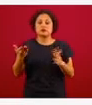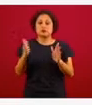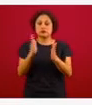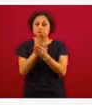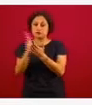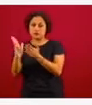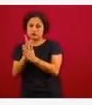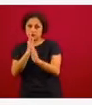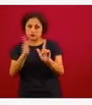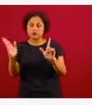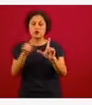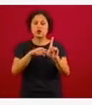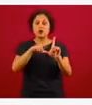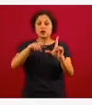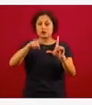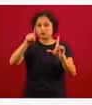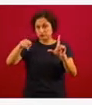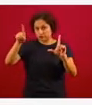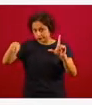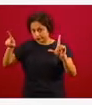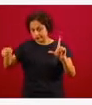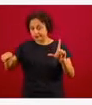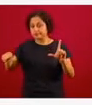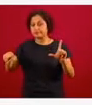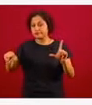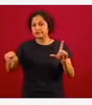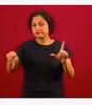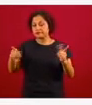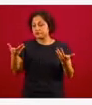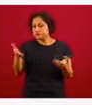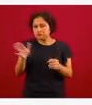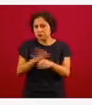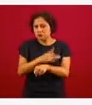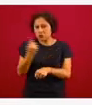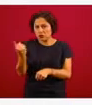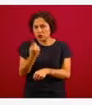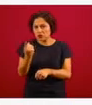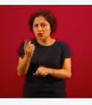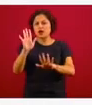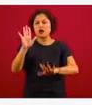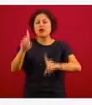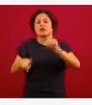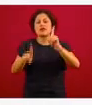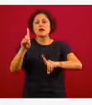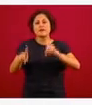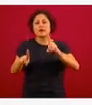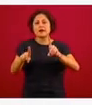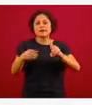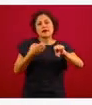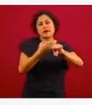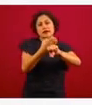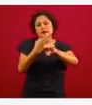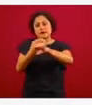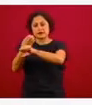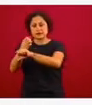appears on this chart. It is, of course, an unequal distribution, and it has to do with